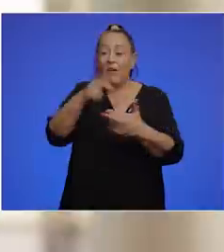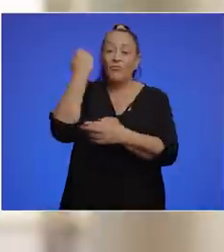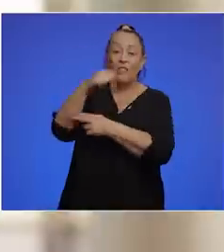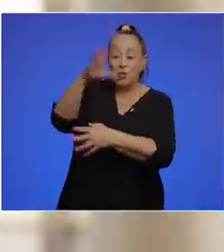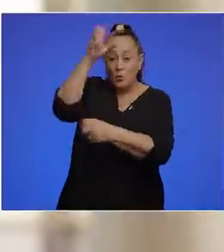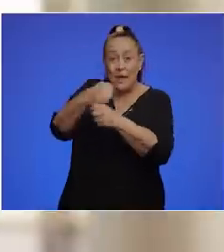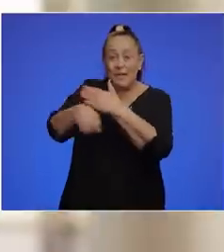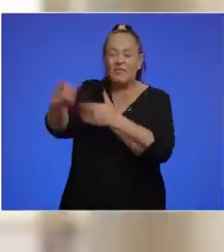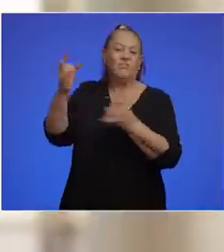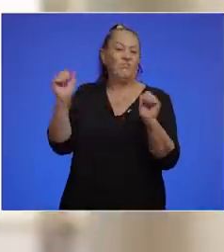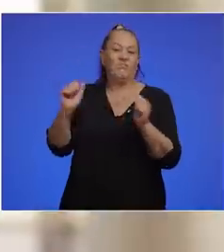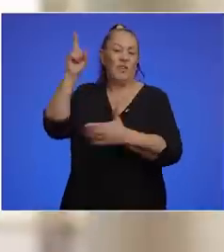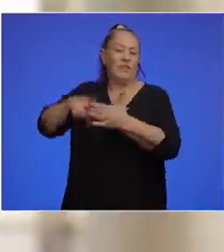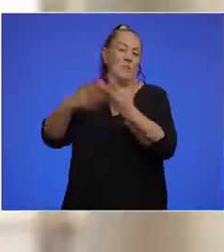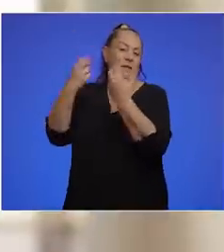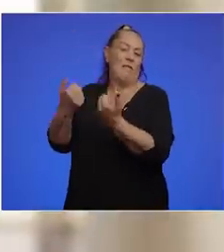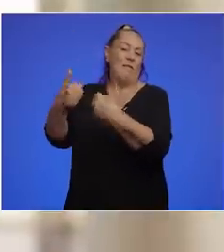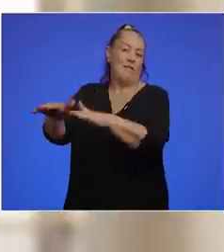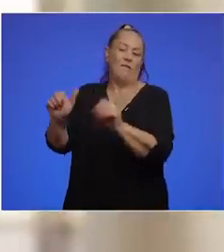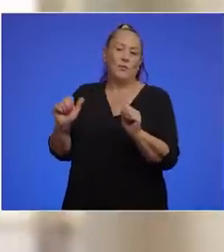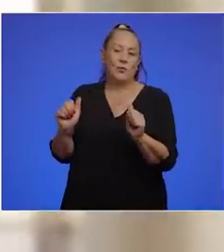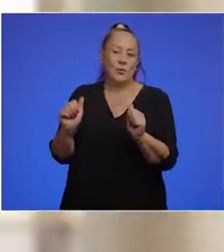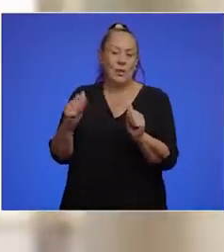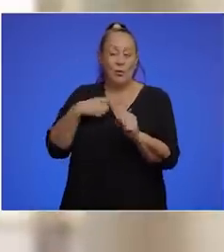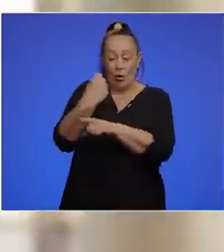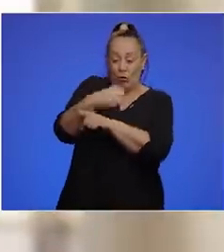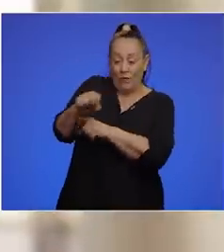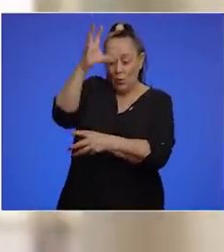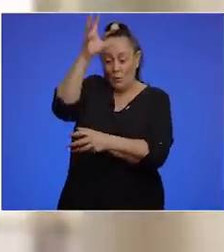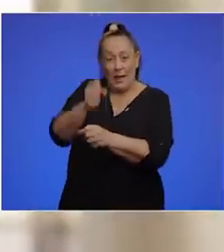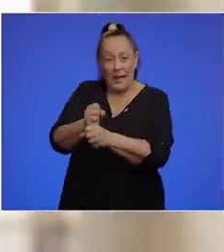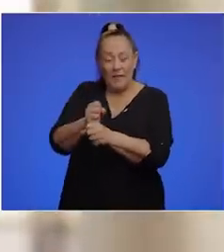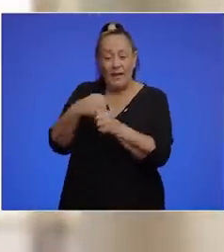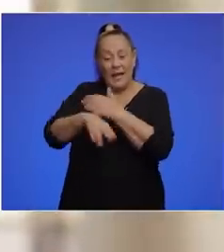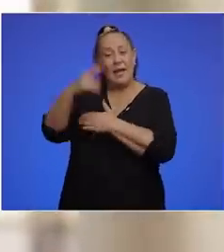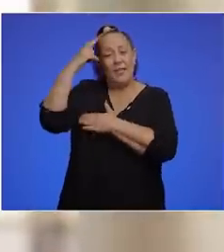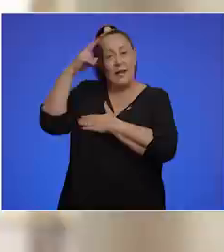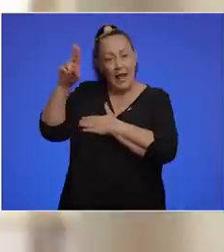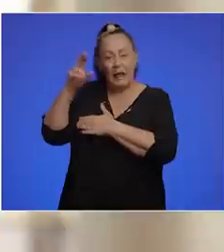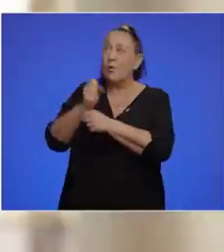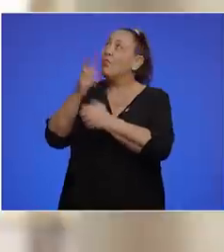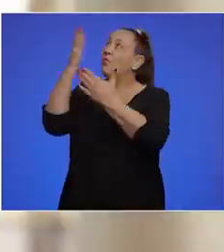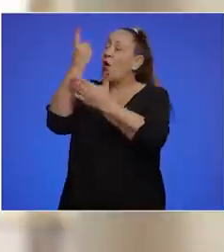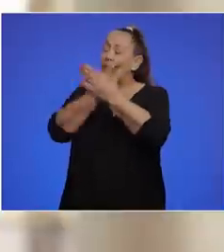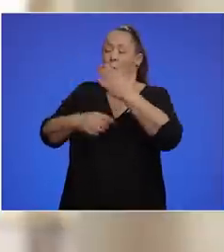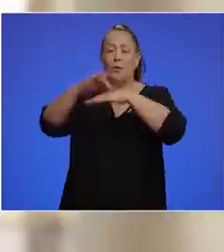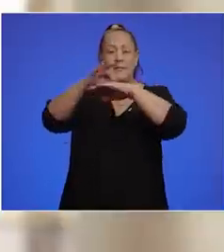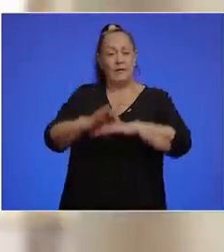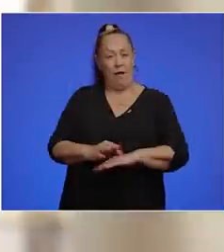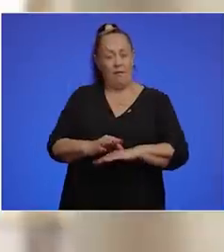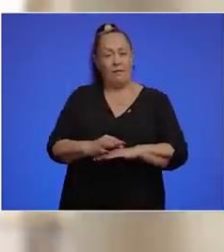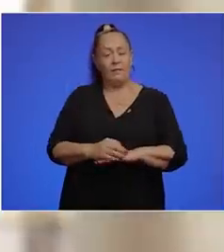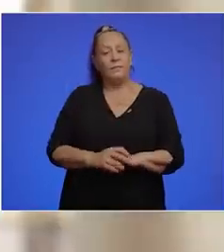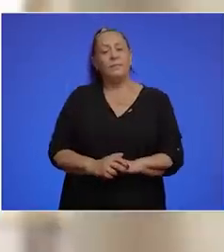refuses to believe is condemned already Because he has refused to believe In the name of God's only Son